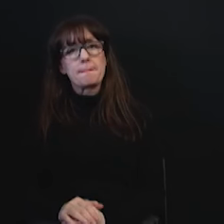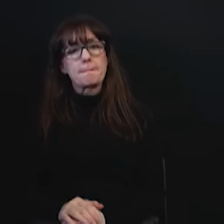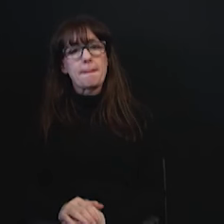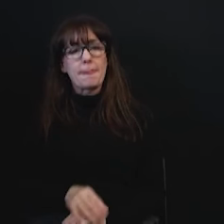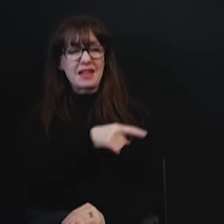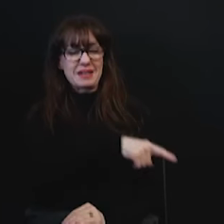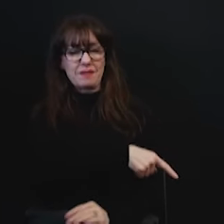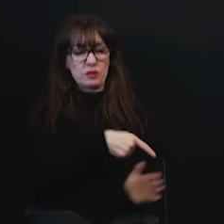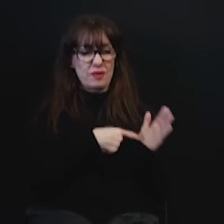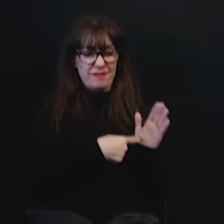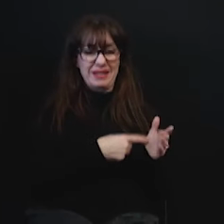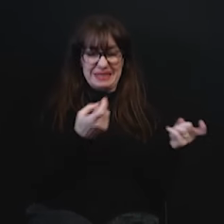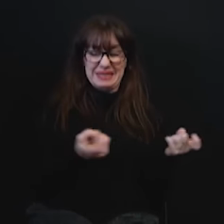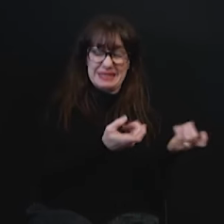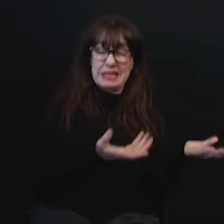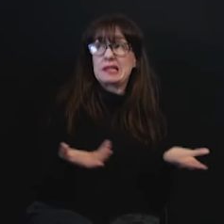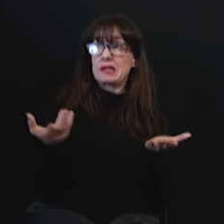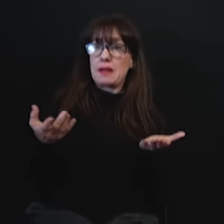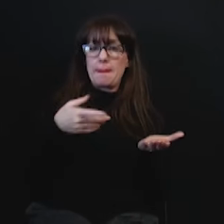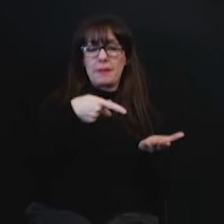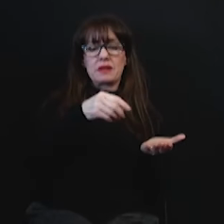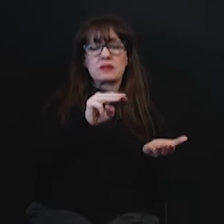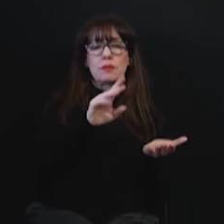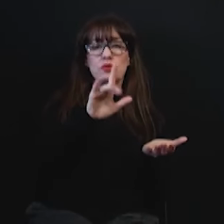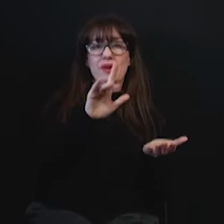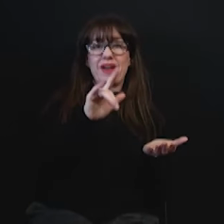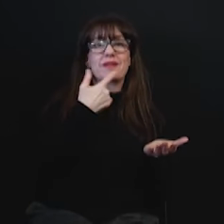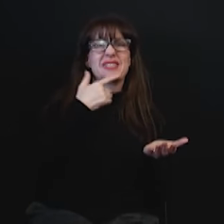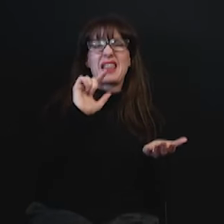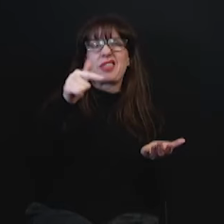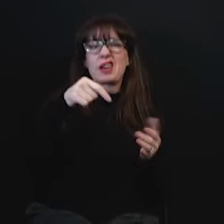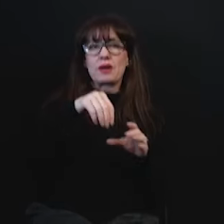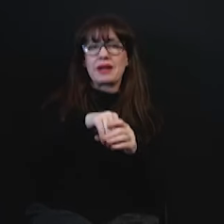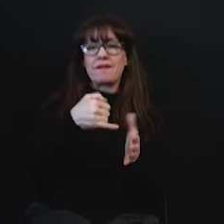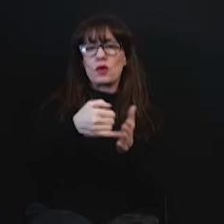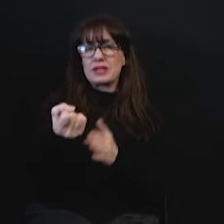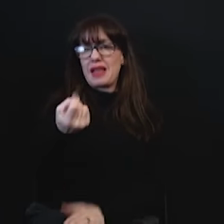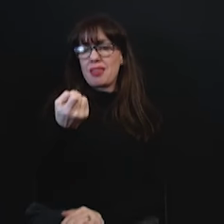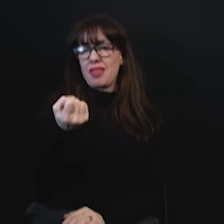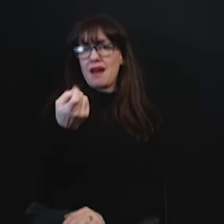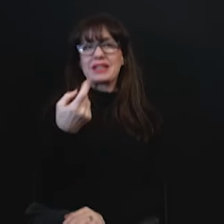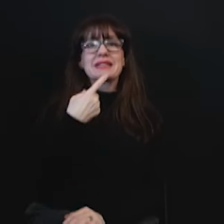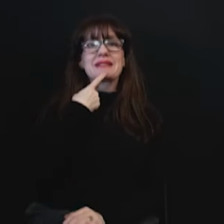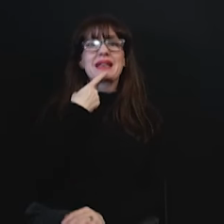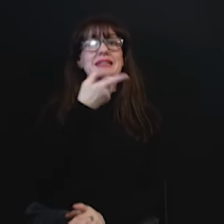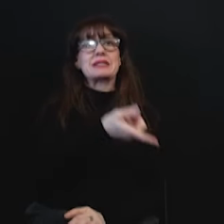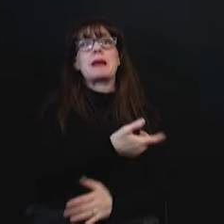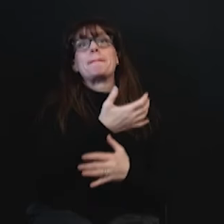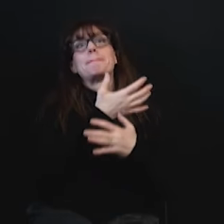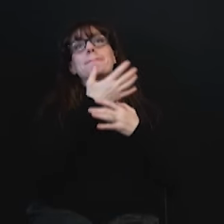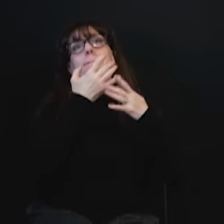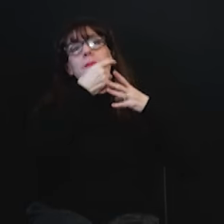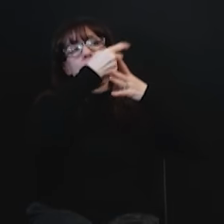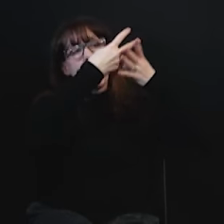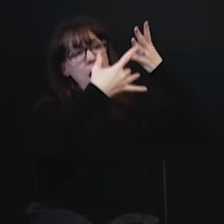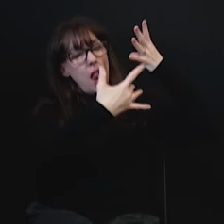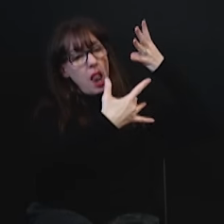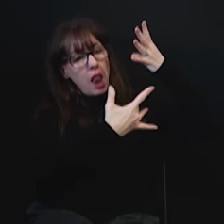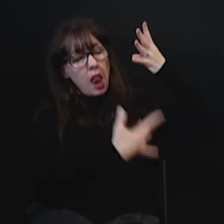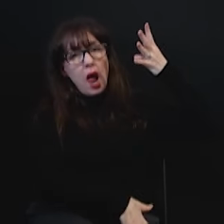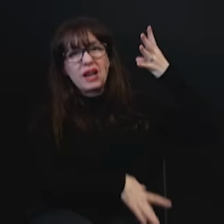David has rebelled and sinned before, back to Psalm 25, and he will say later in verse 11 of this same psalm, he says he has many, many sins. He